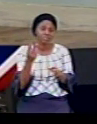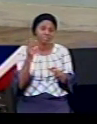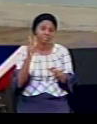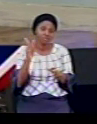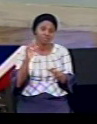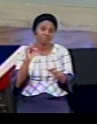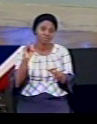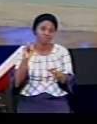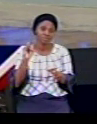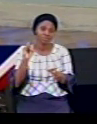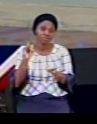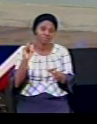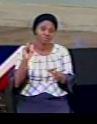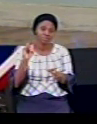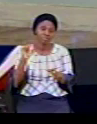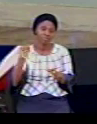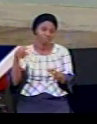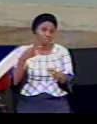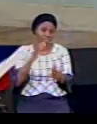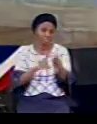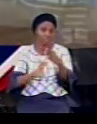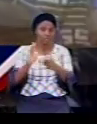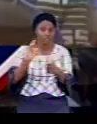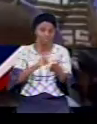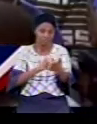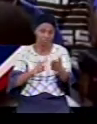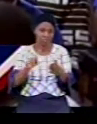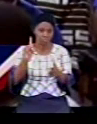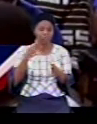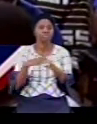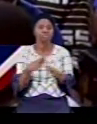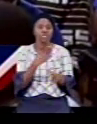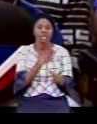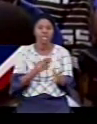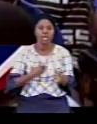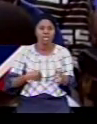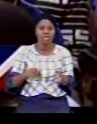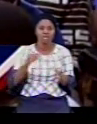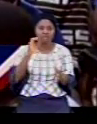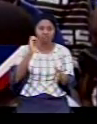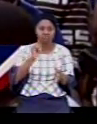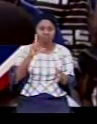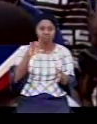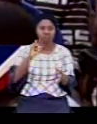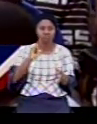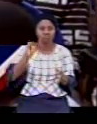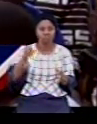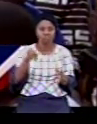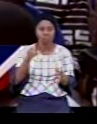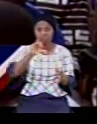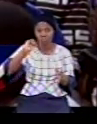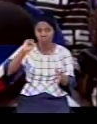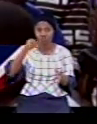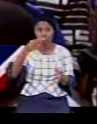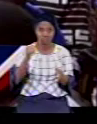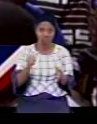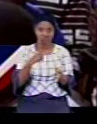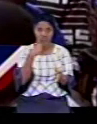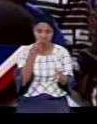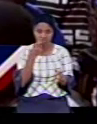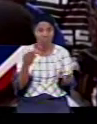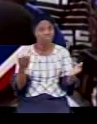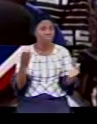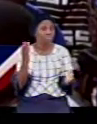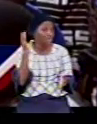7, verse 1. And Elisha said, hear ye